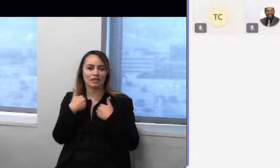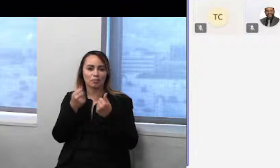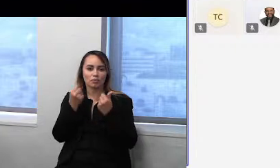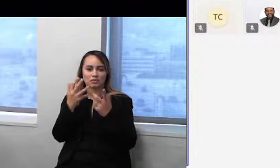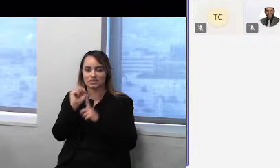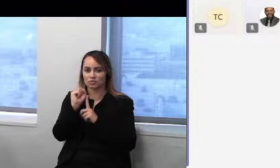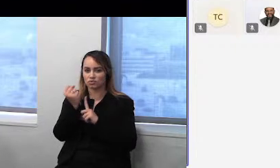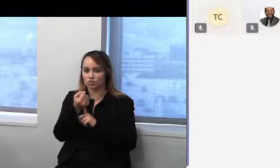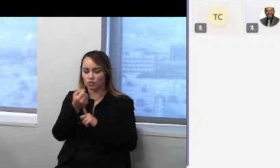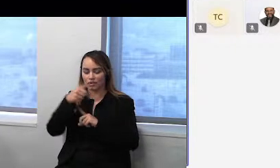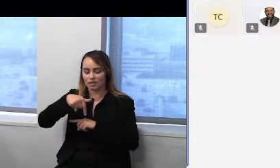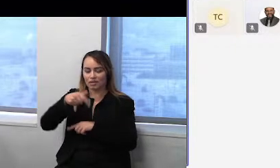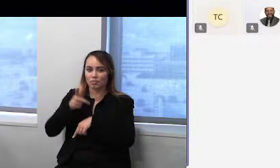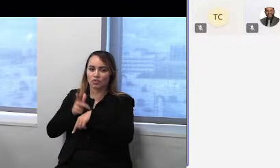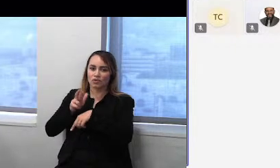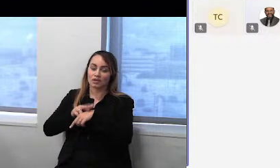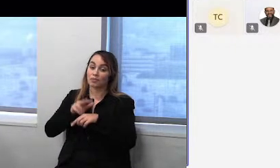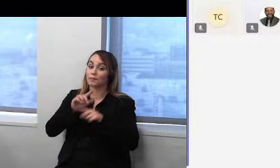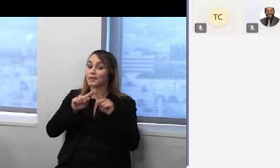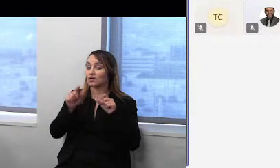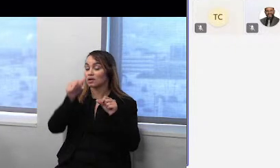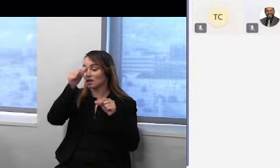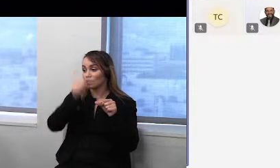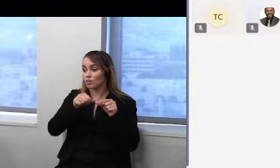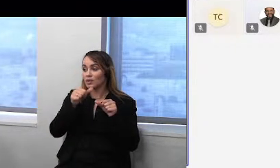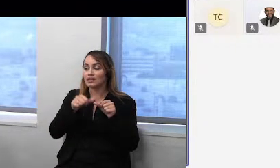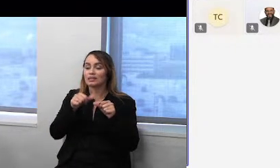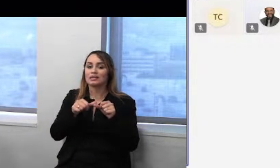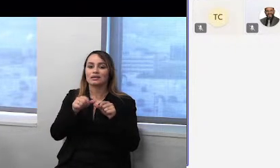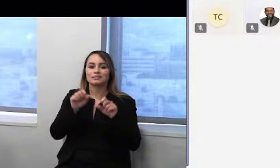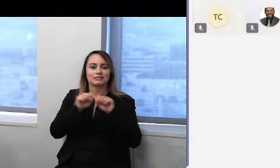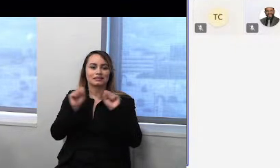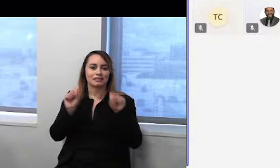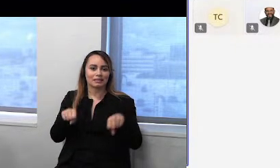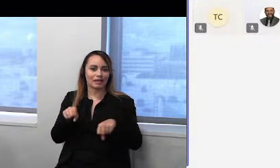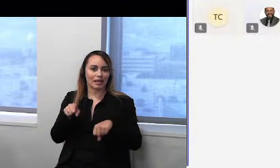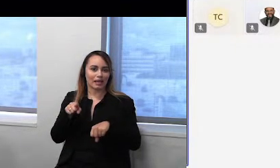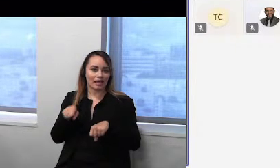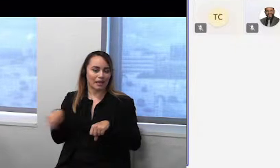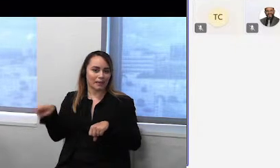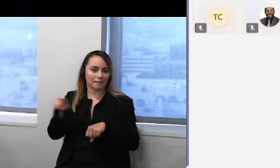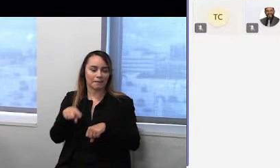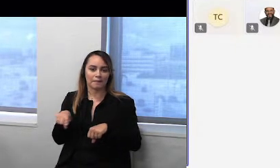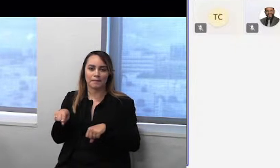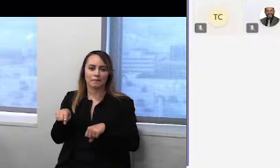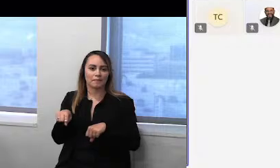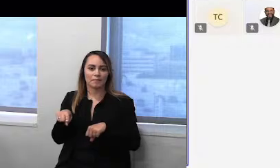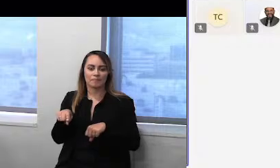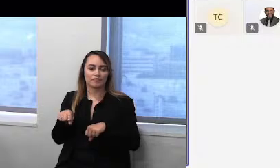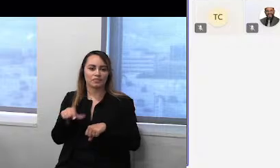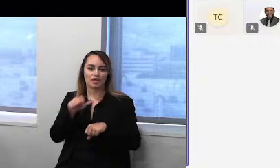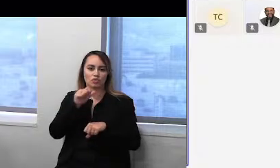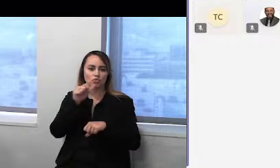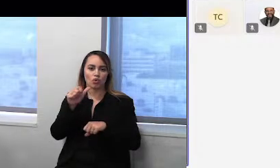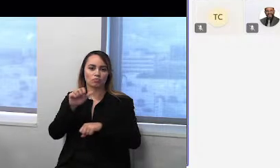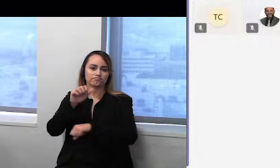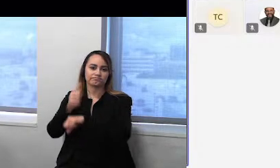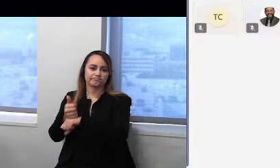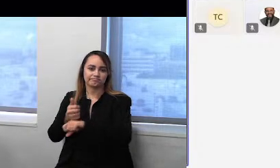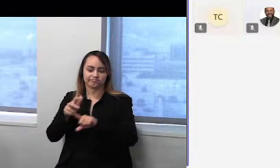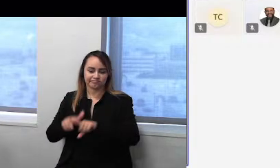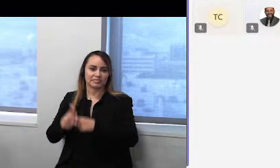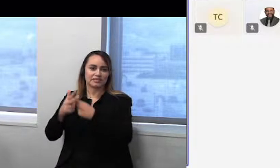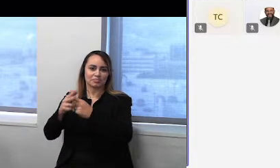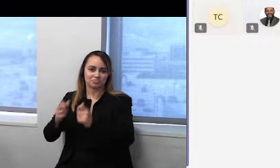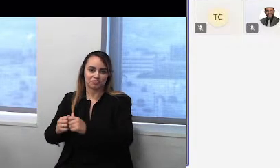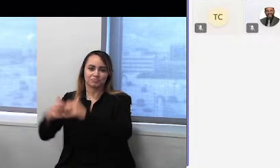not designed with that philosophy at the onset. So its configuration doesn't meet a lot of these criteria. The intent through